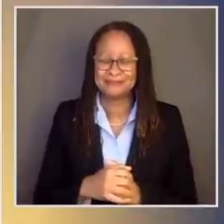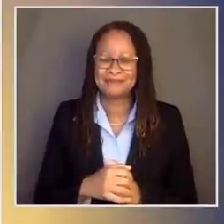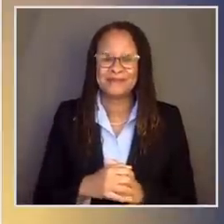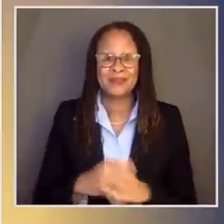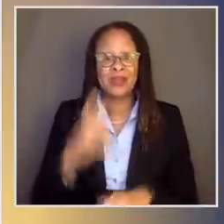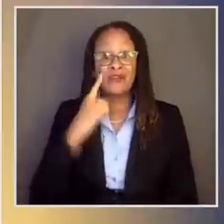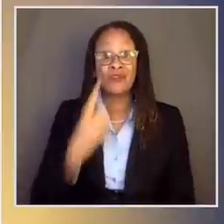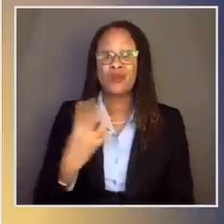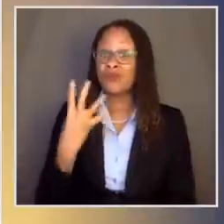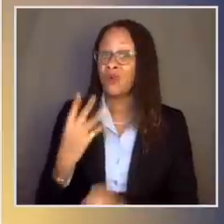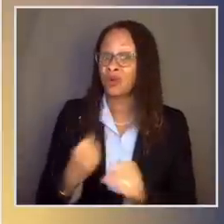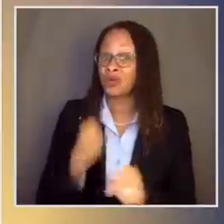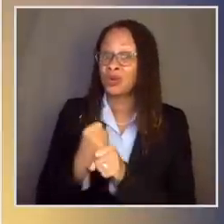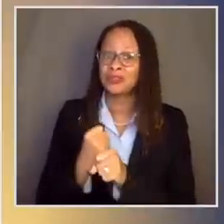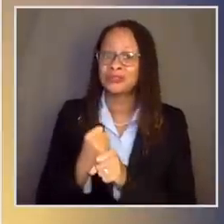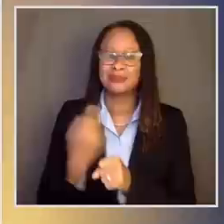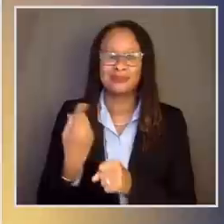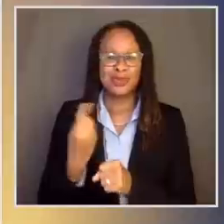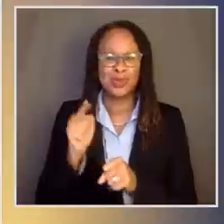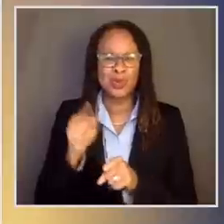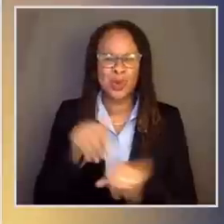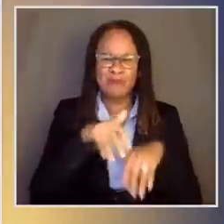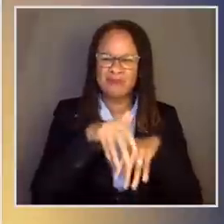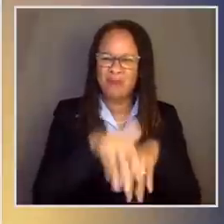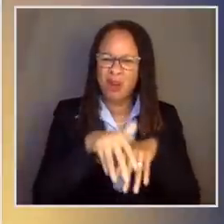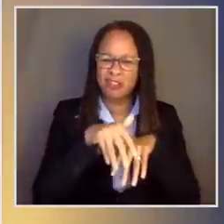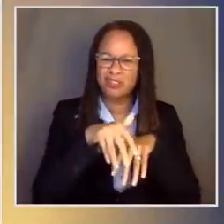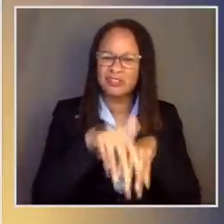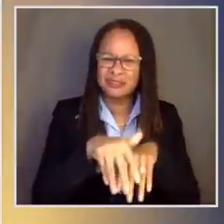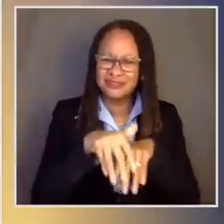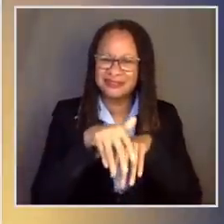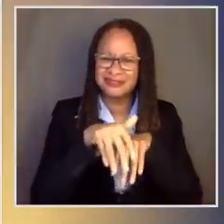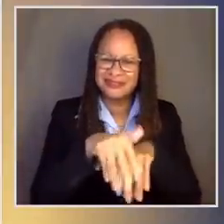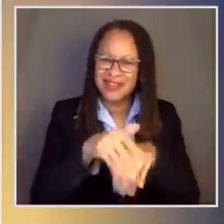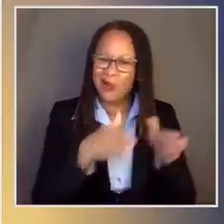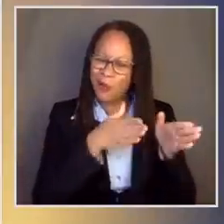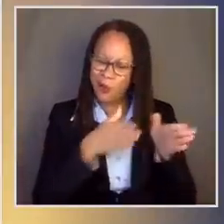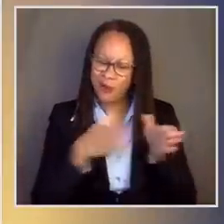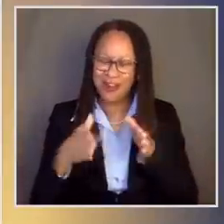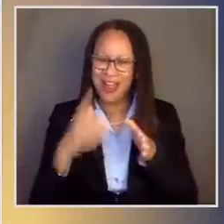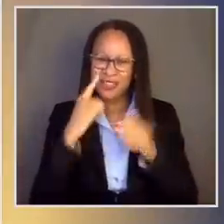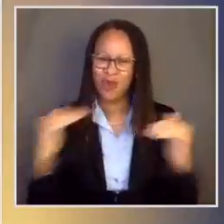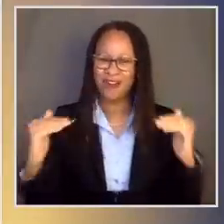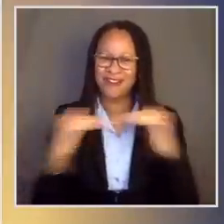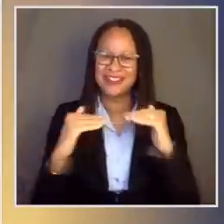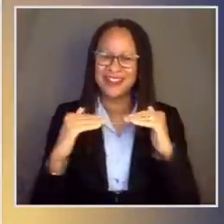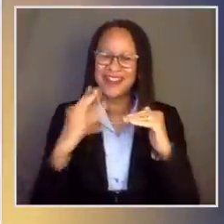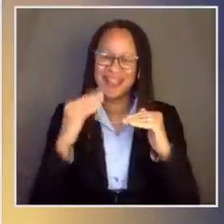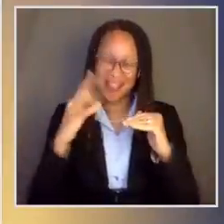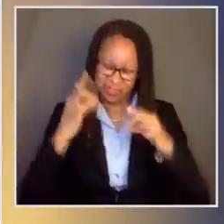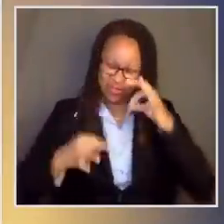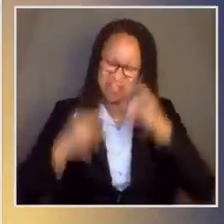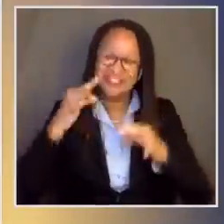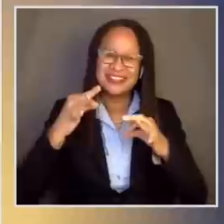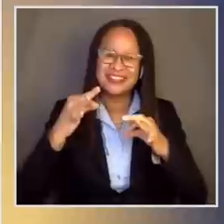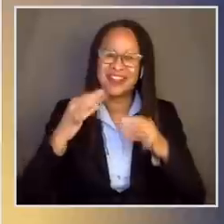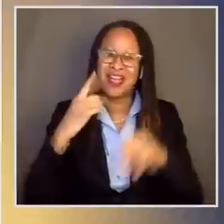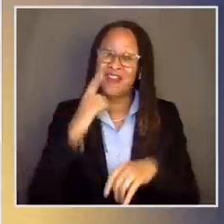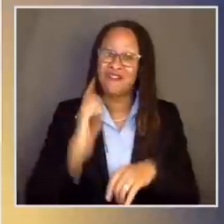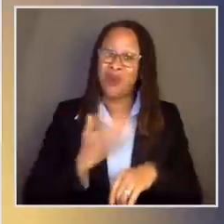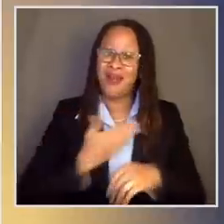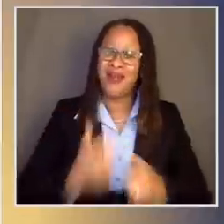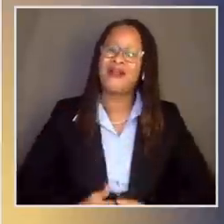4 years, you marched and organized for equality and justice, for our